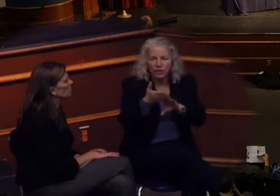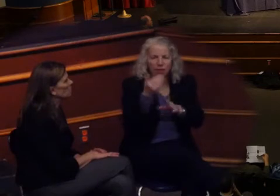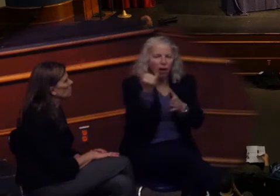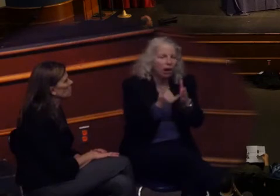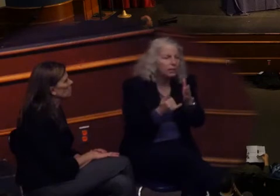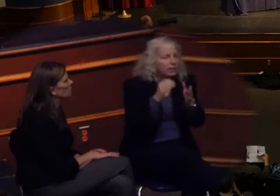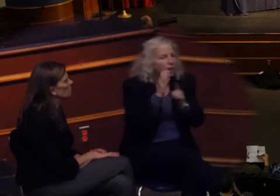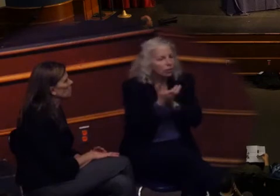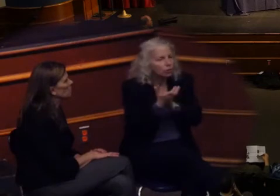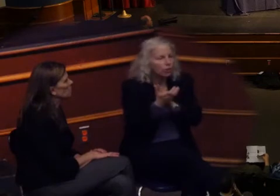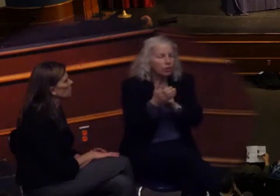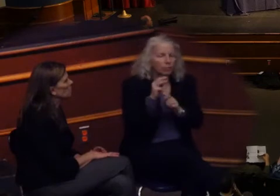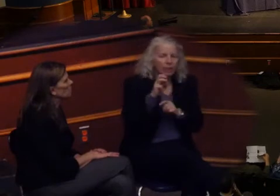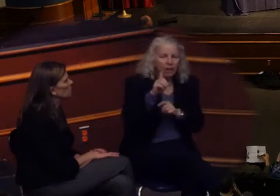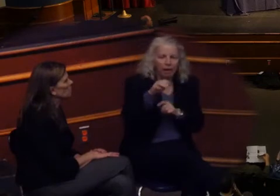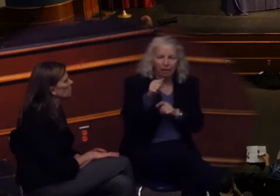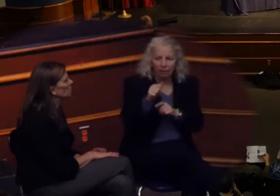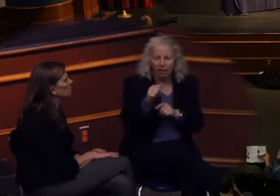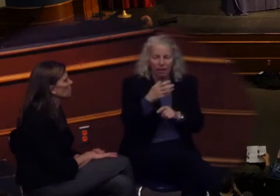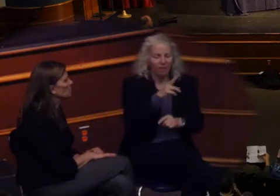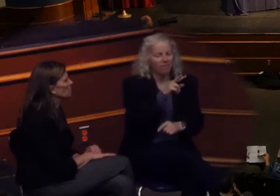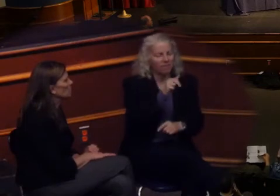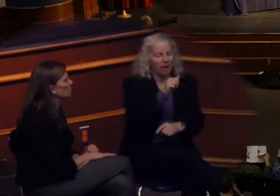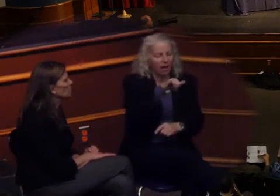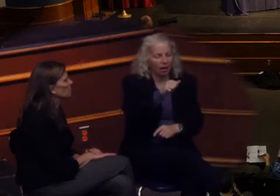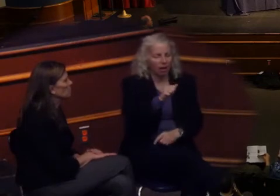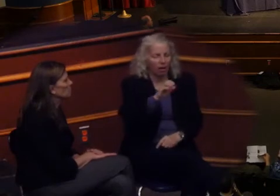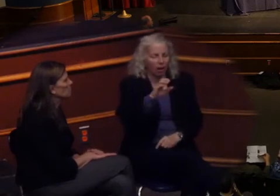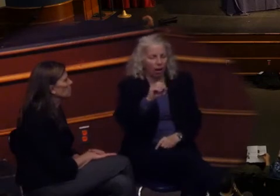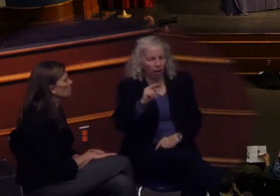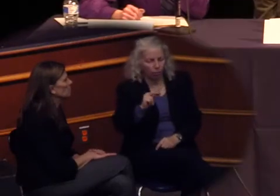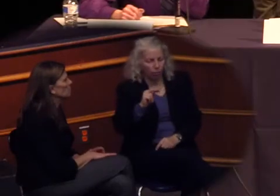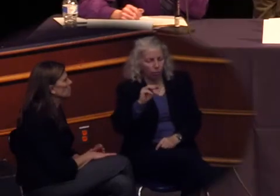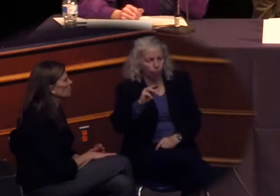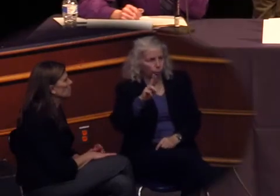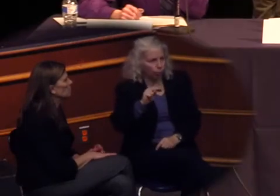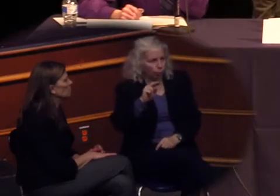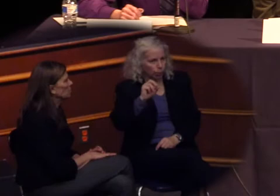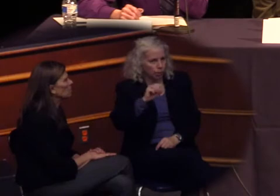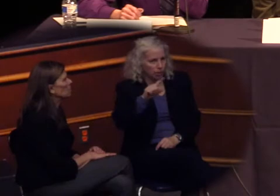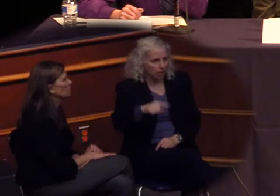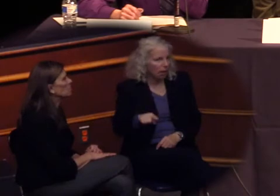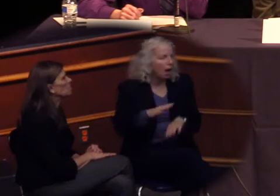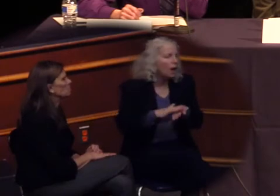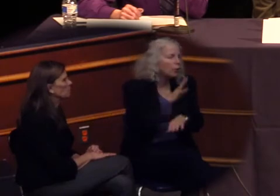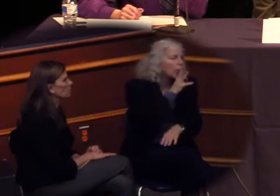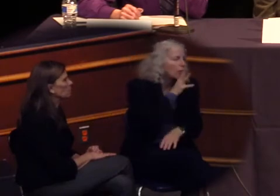media, and politics in Viacom Munoz on WHMP 1400 AM Talk Radio.